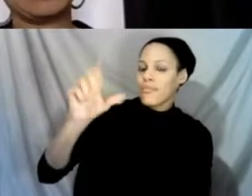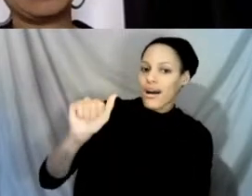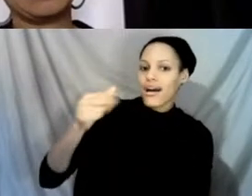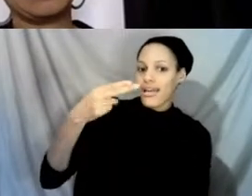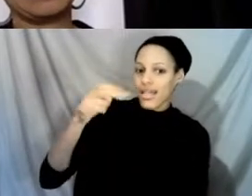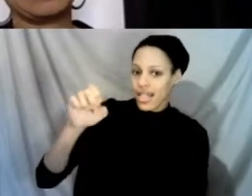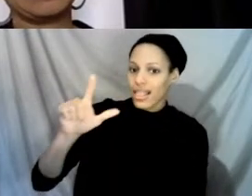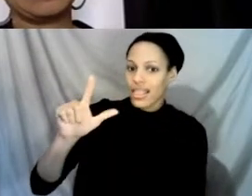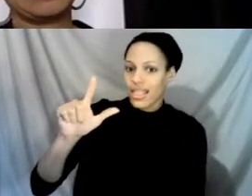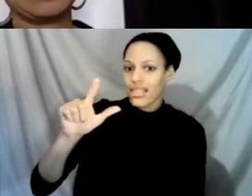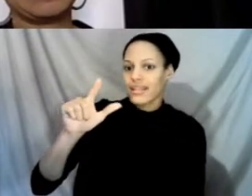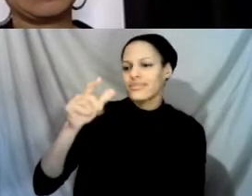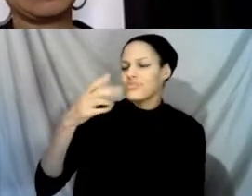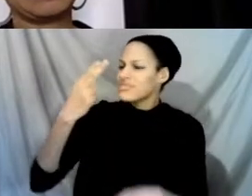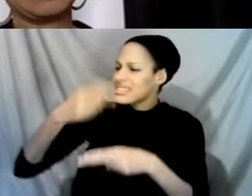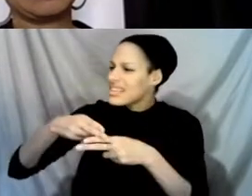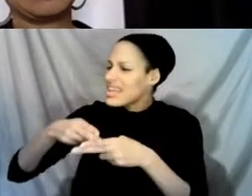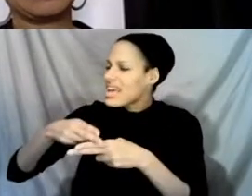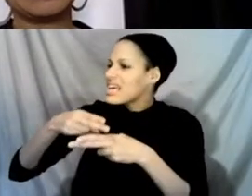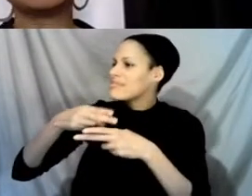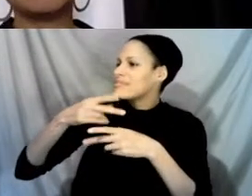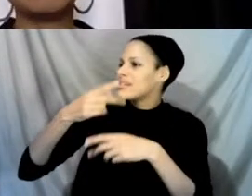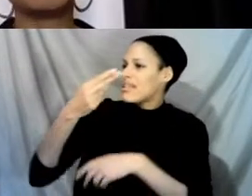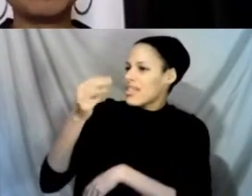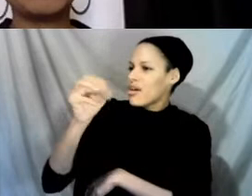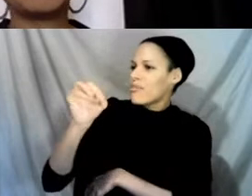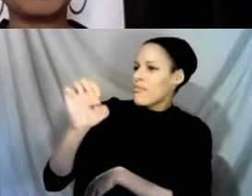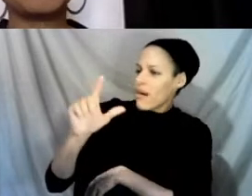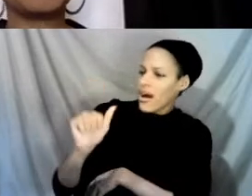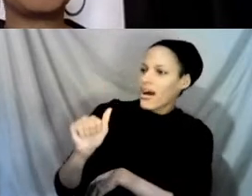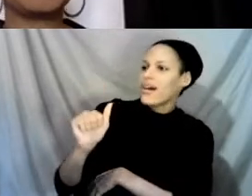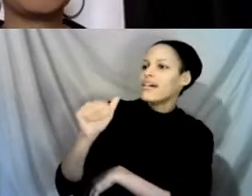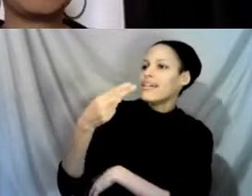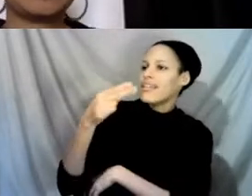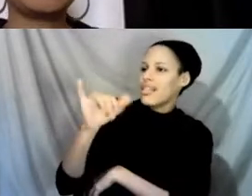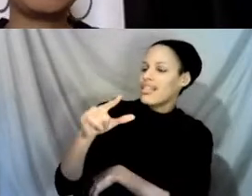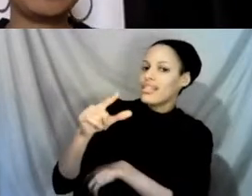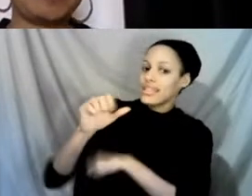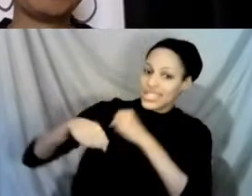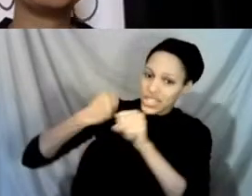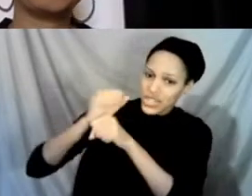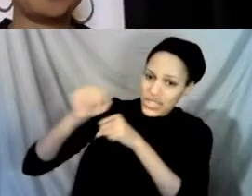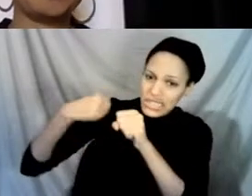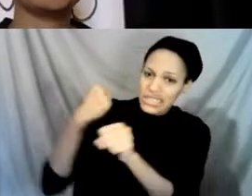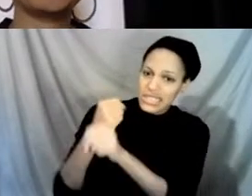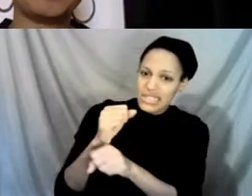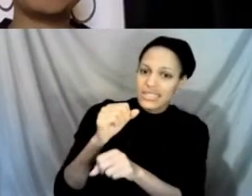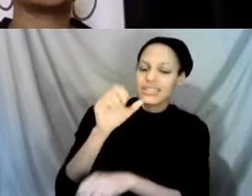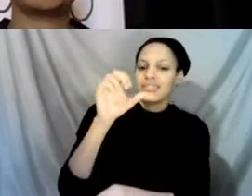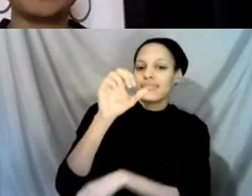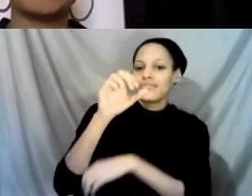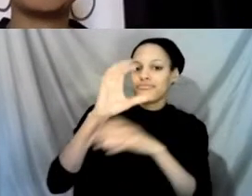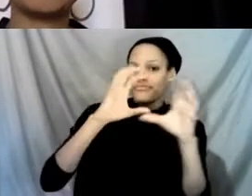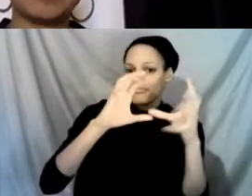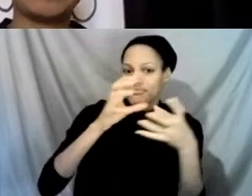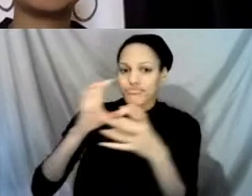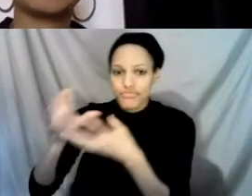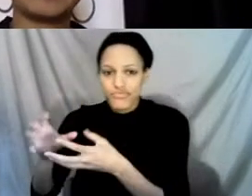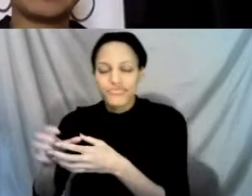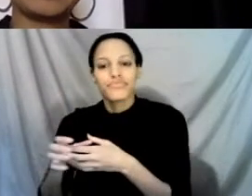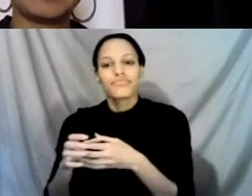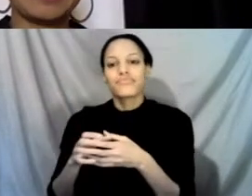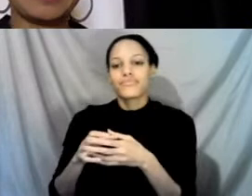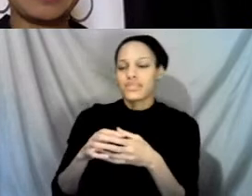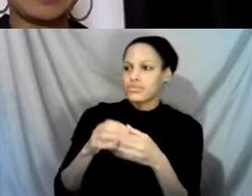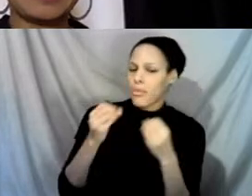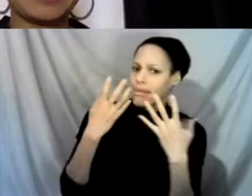Hill yearly series with her mama. Wow. Yeah, but so many names.